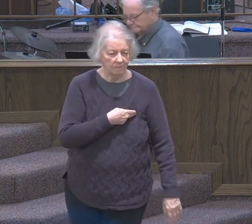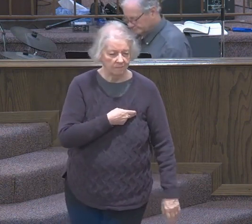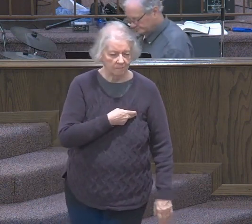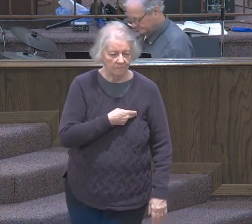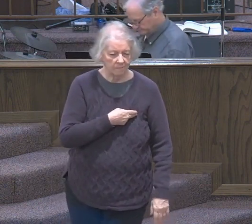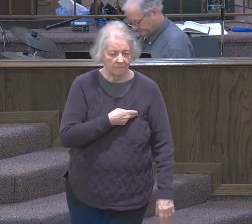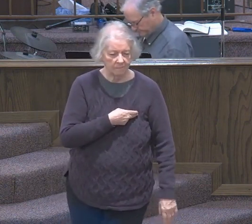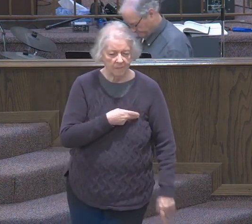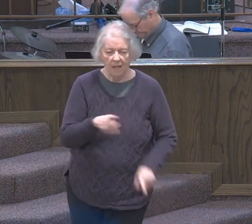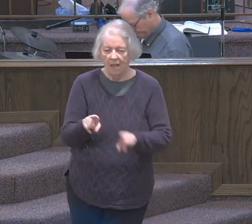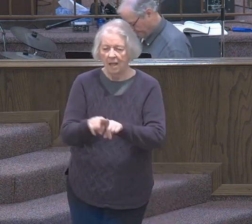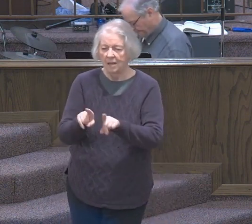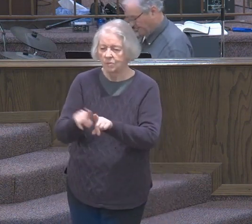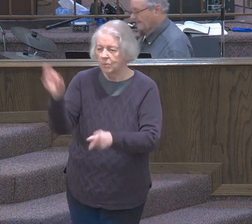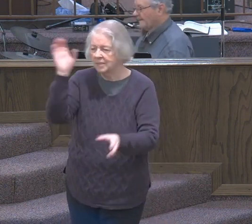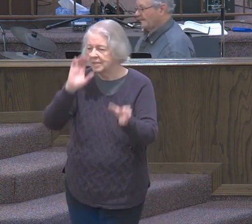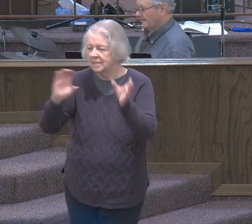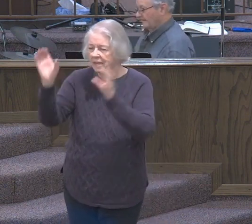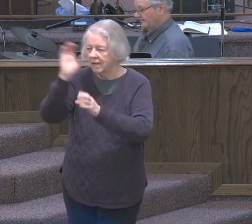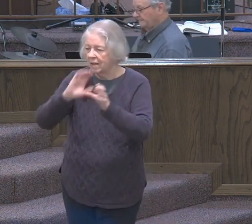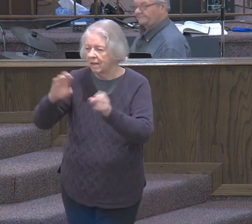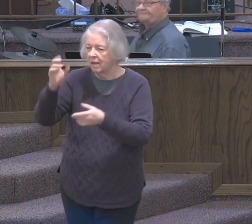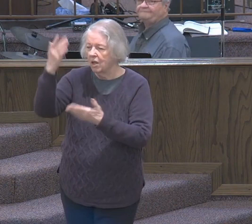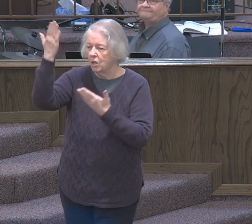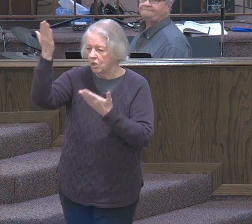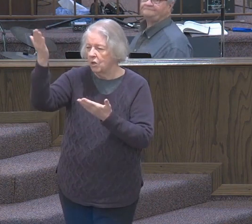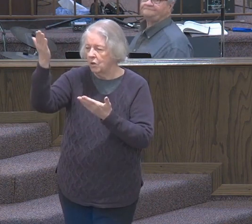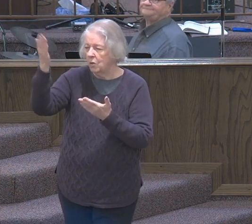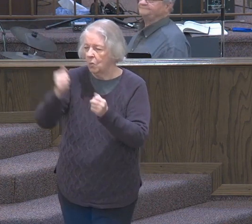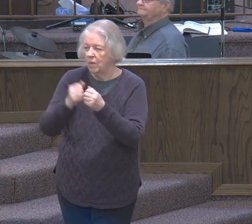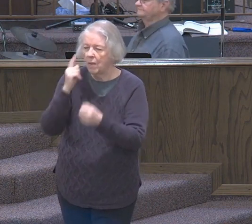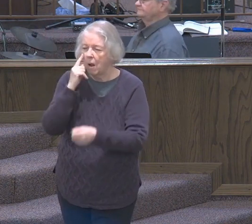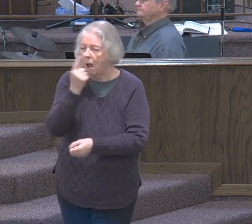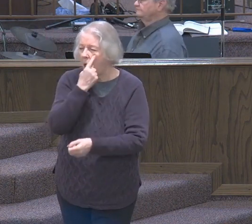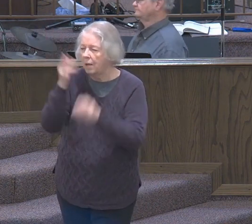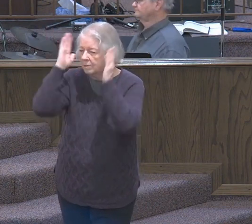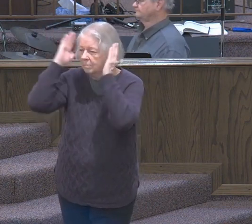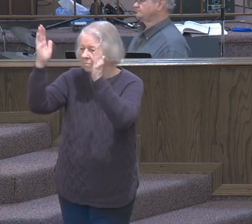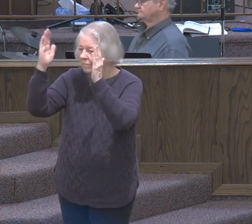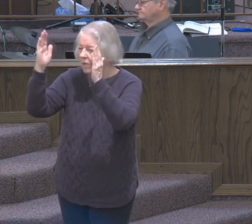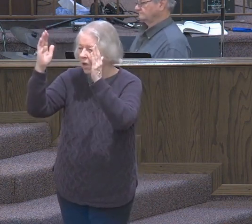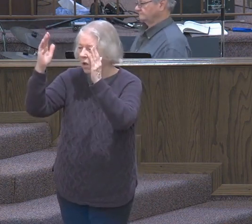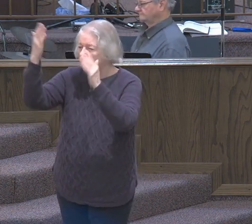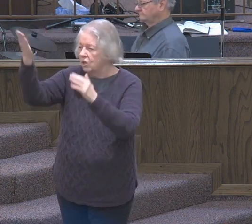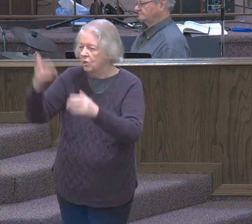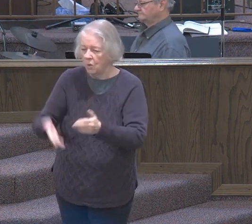as we seek and look for you with our eyes fixed on you. May we worship